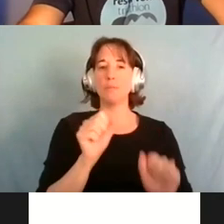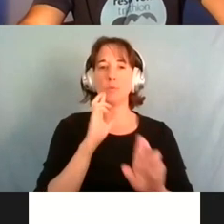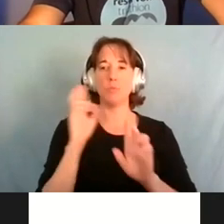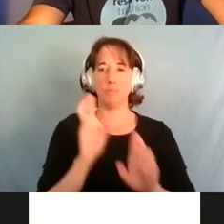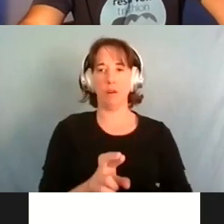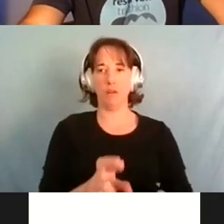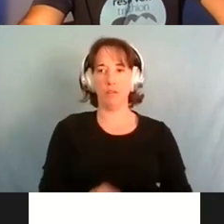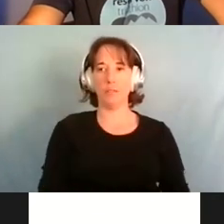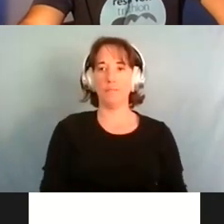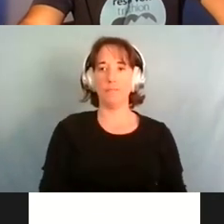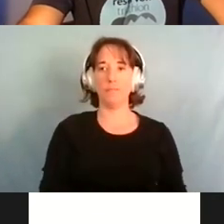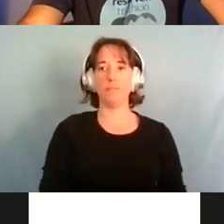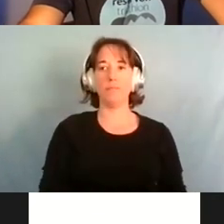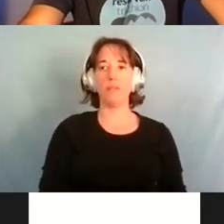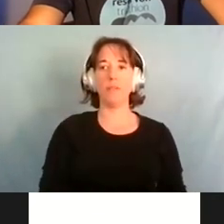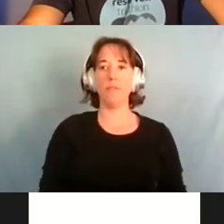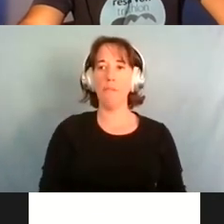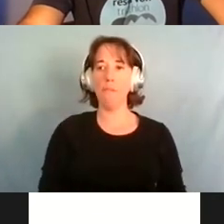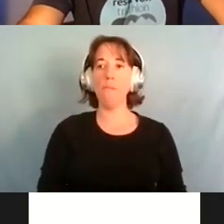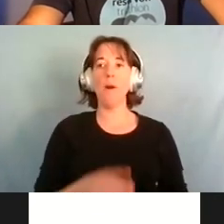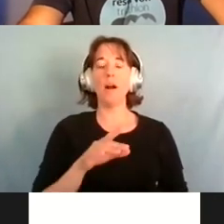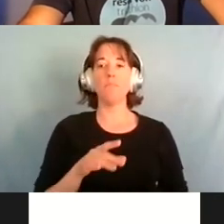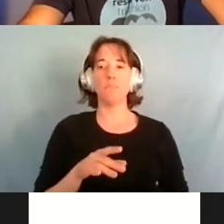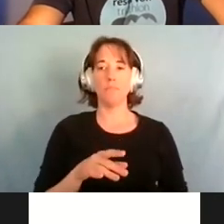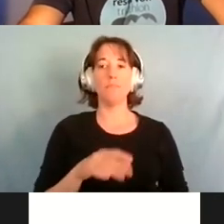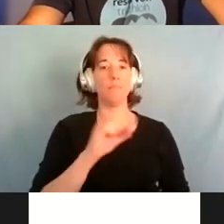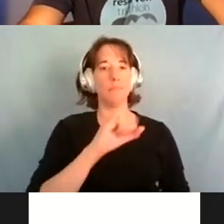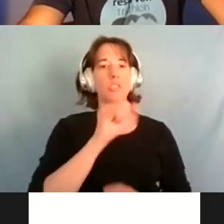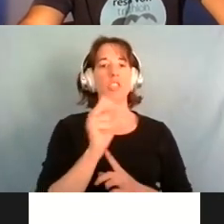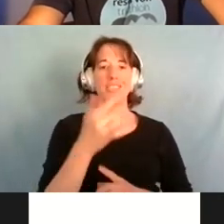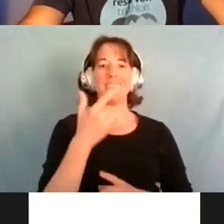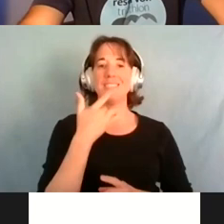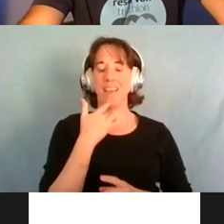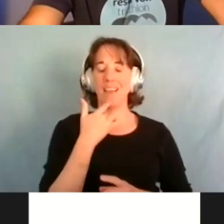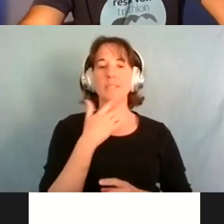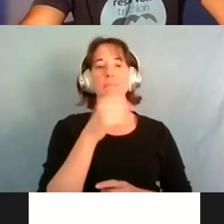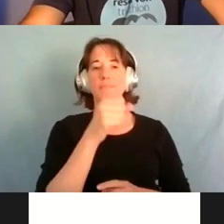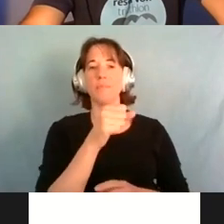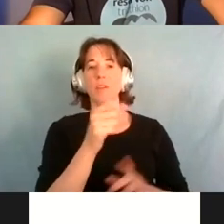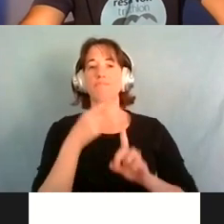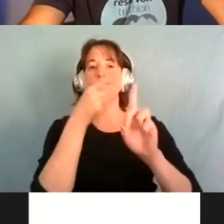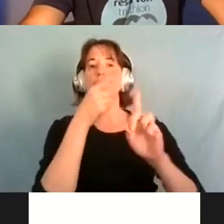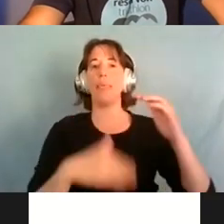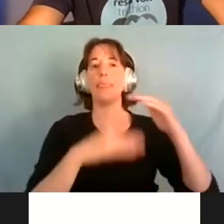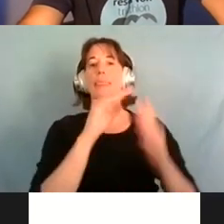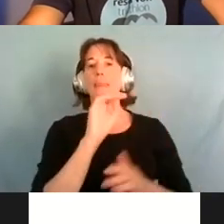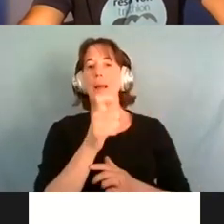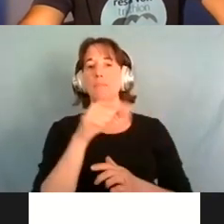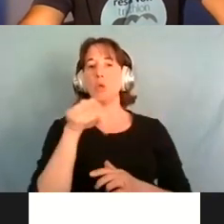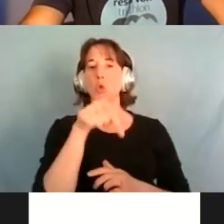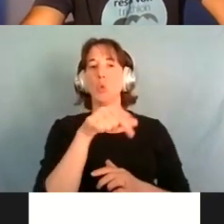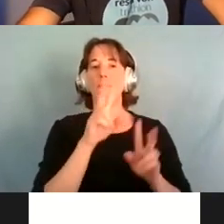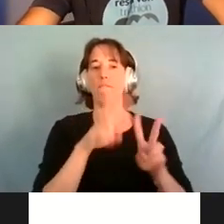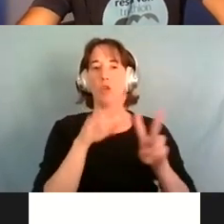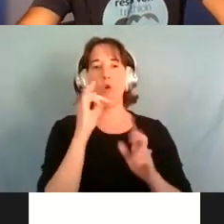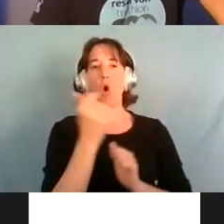It's trying to go for the best possible response. Yeah, it goes for the maximum Q value of all the actions presented to it.